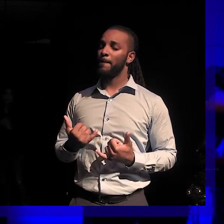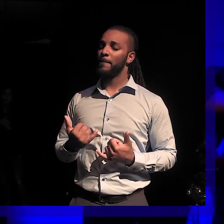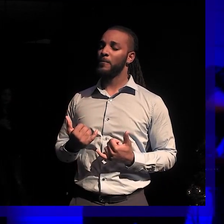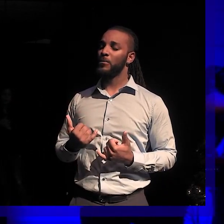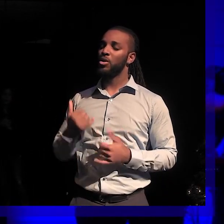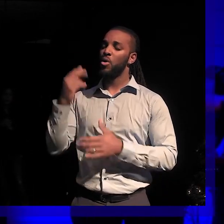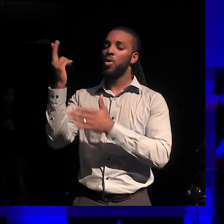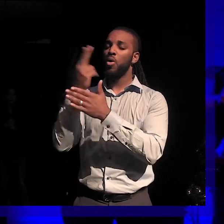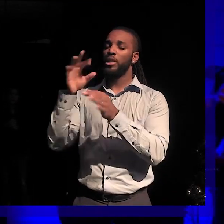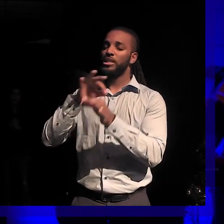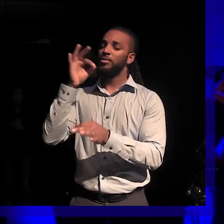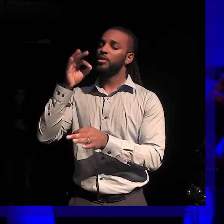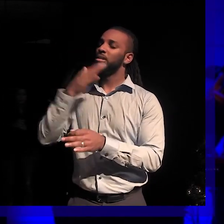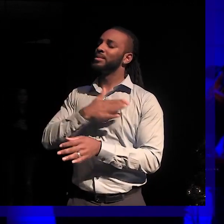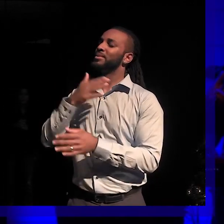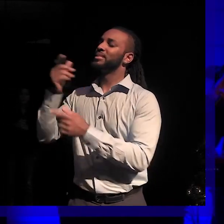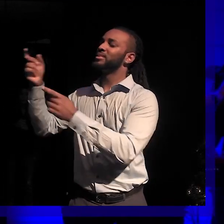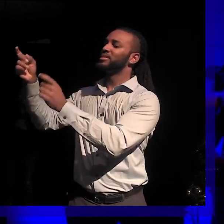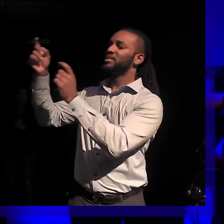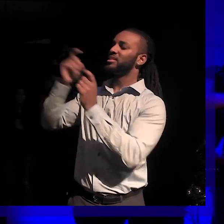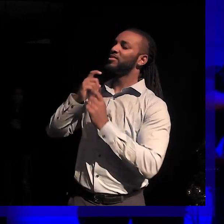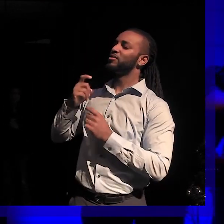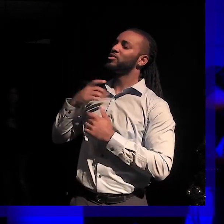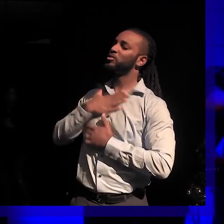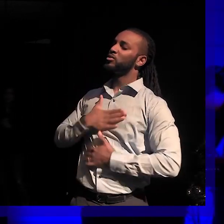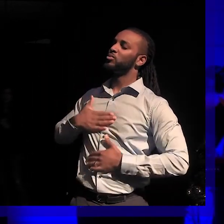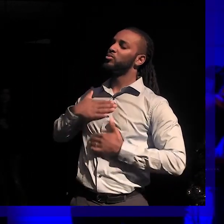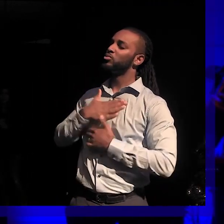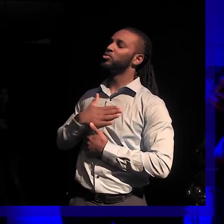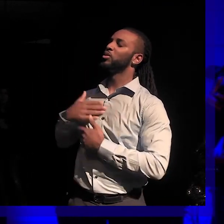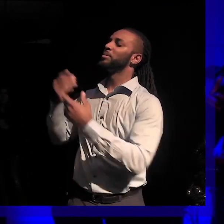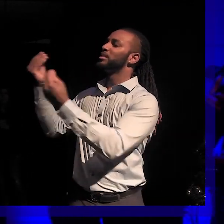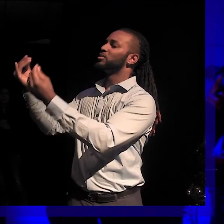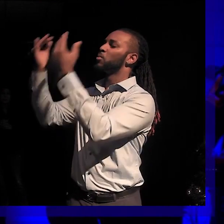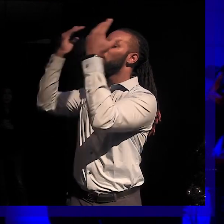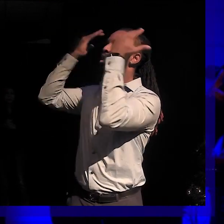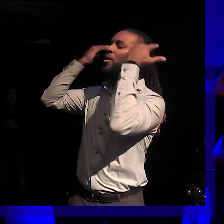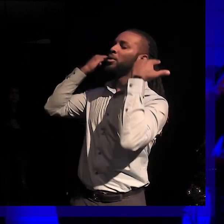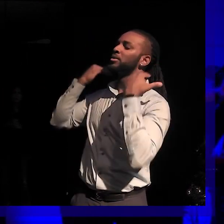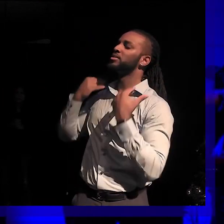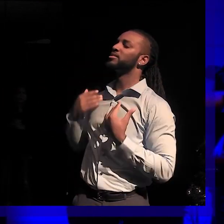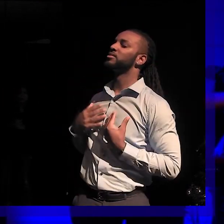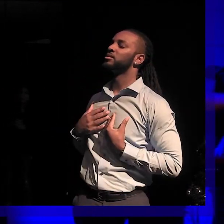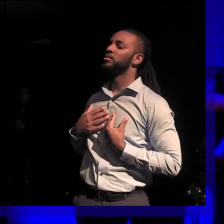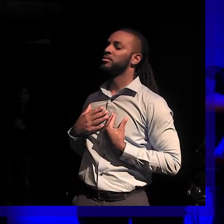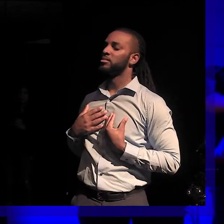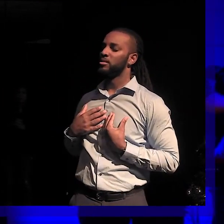We need some joy. Holy Spirit, pour out your joy. The oil of gladness of joy, pour it out. Pour it out.